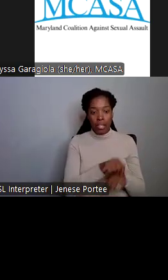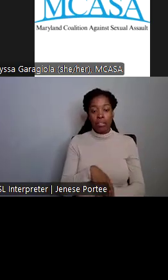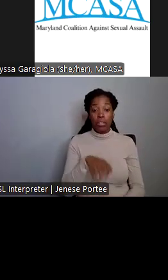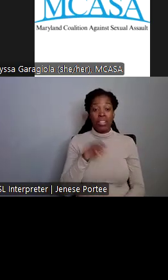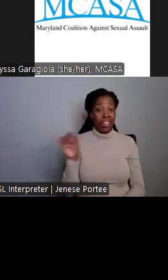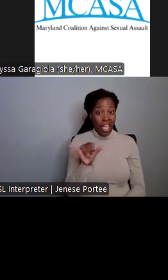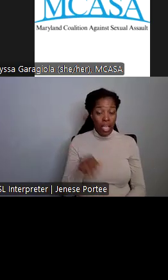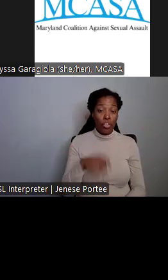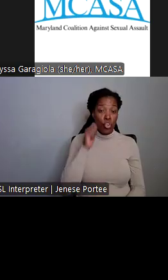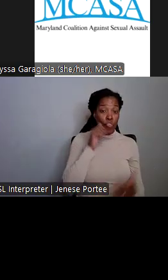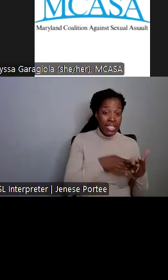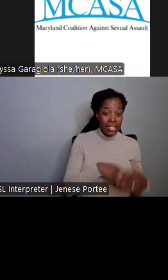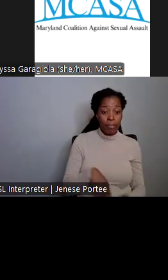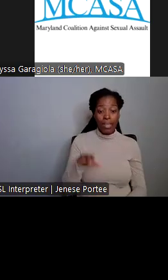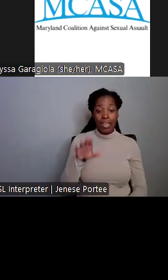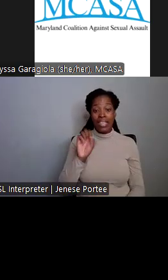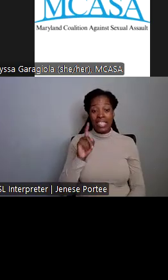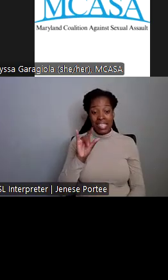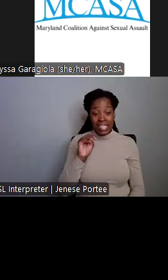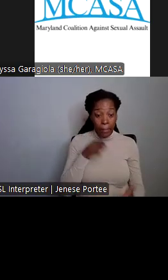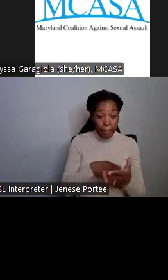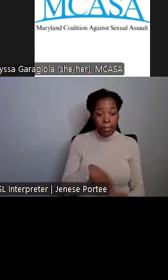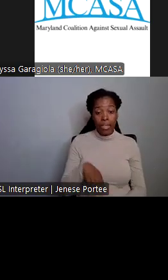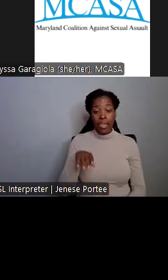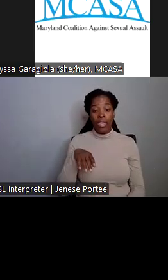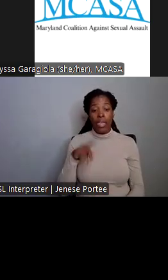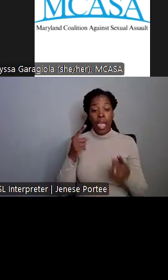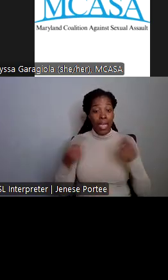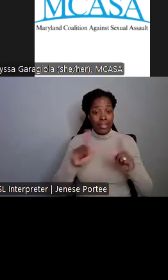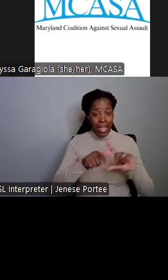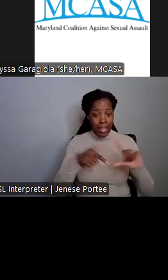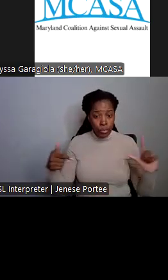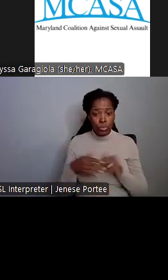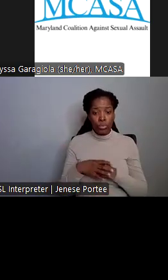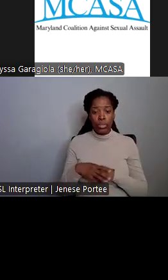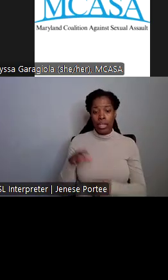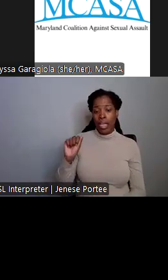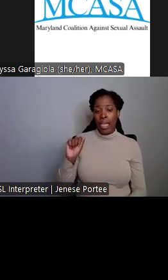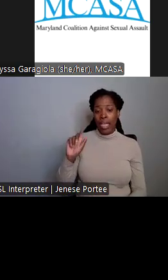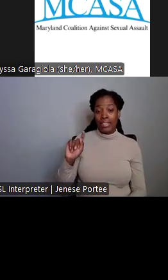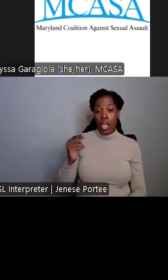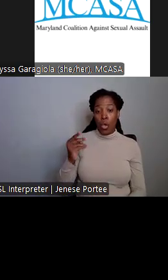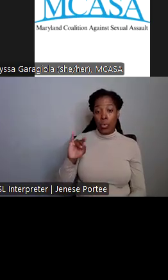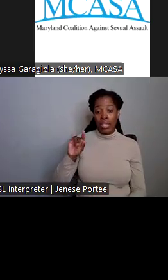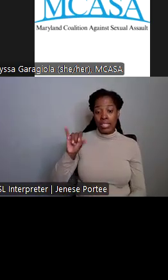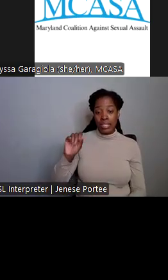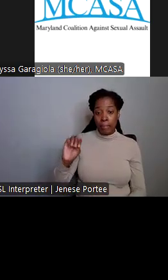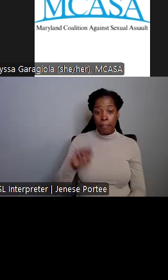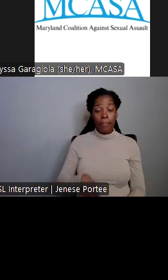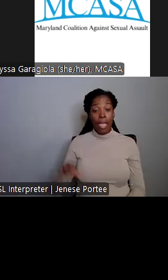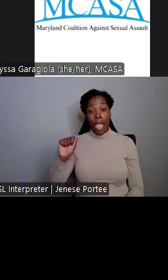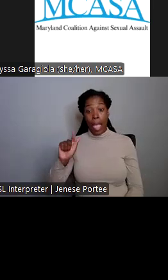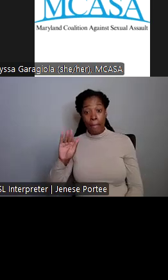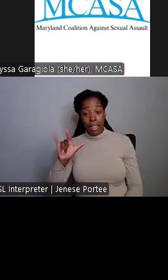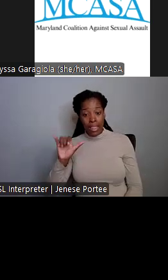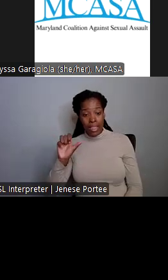anti-LGBTQ, antagonism, and ableism are forms of power-based violence. This violence is used to perpetuate oppression of